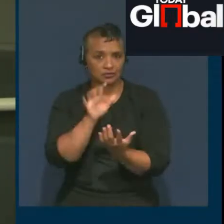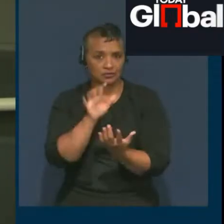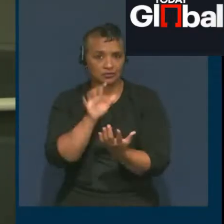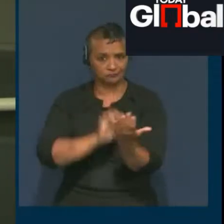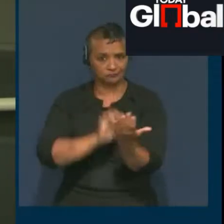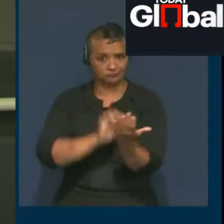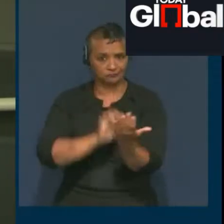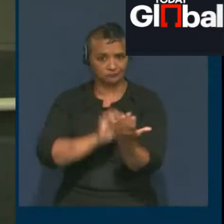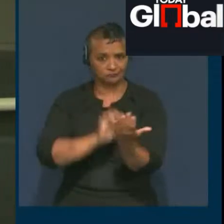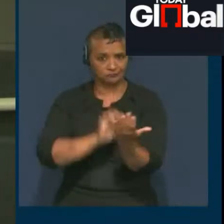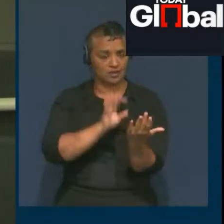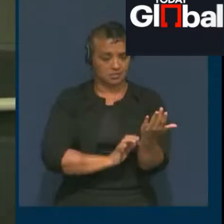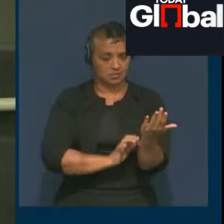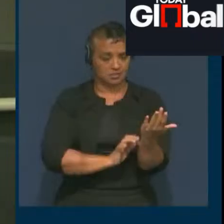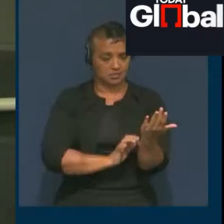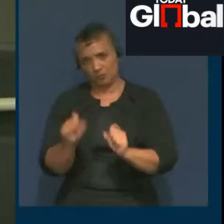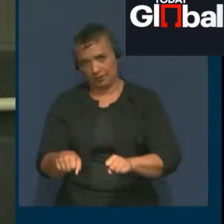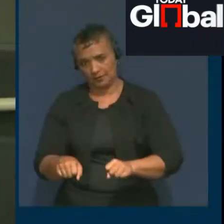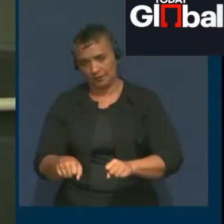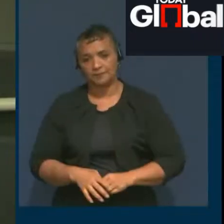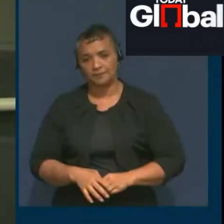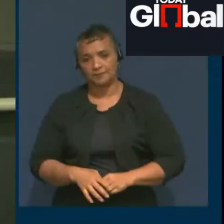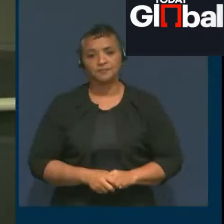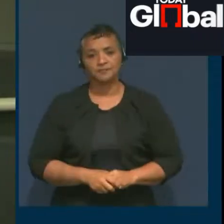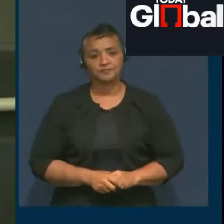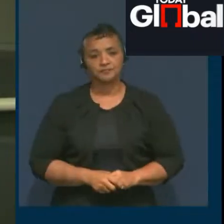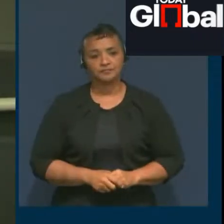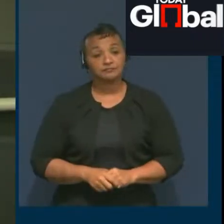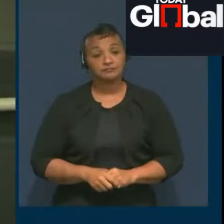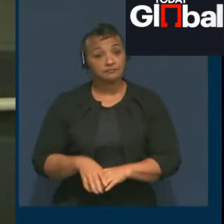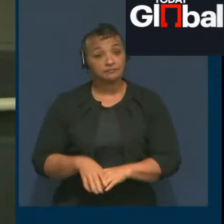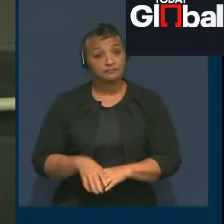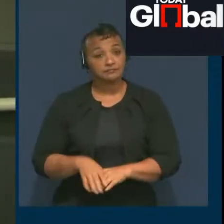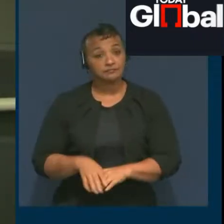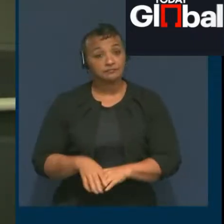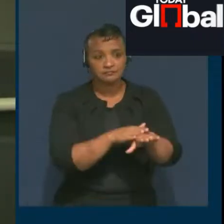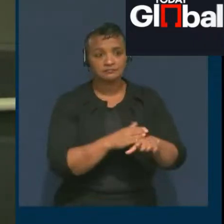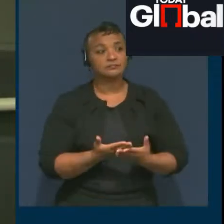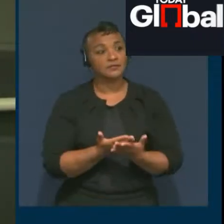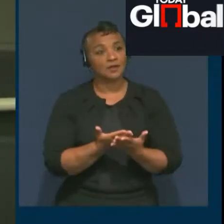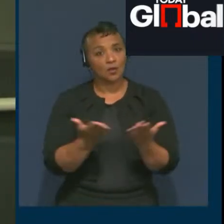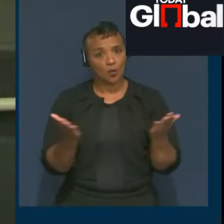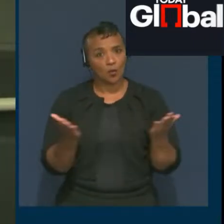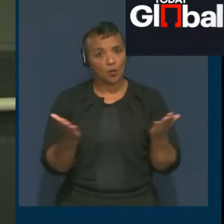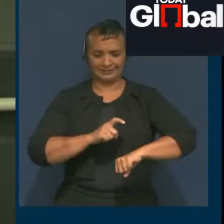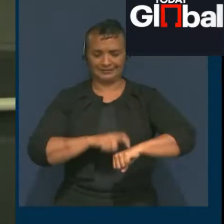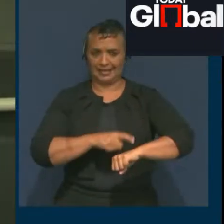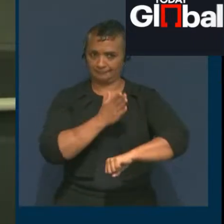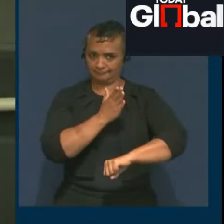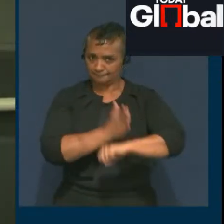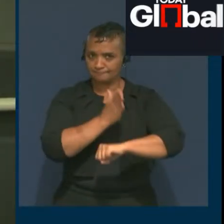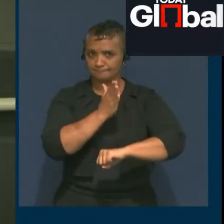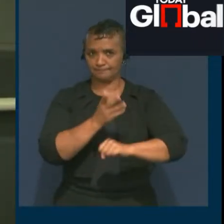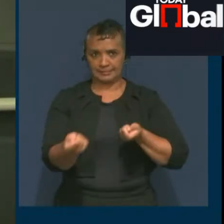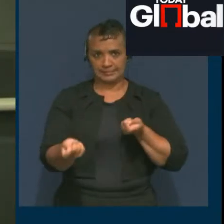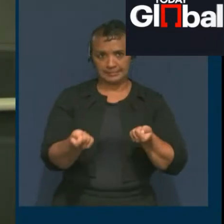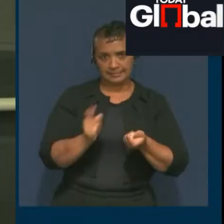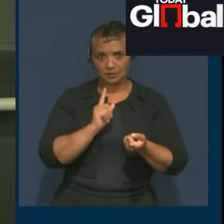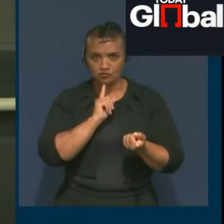format. I draw everyone's attention to need for careful time management again.